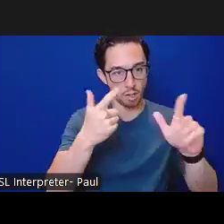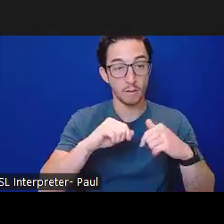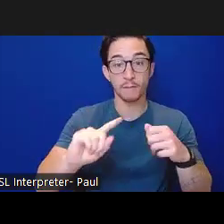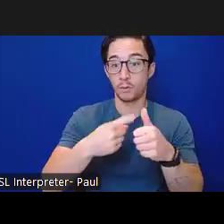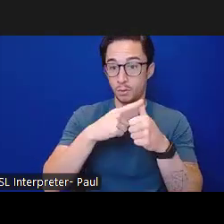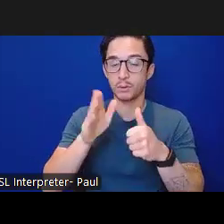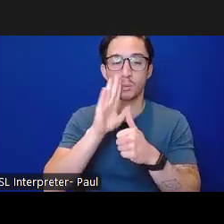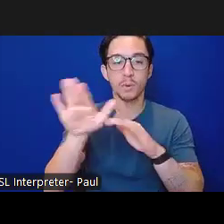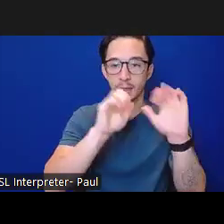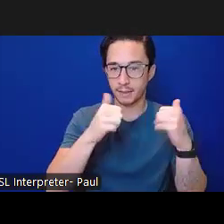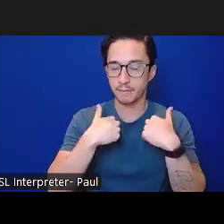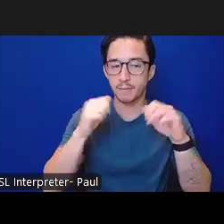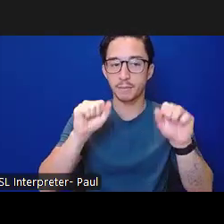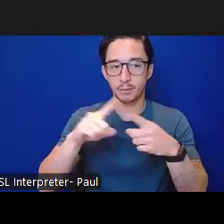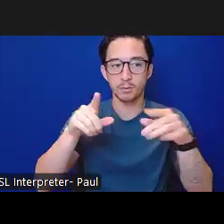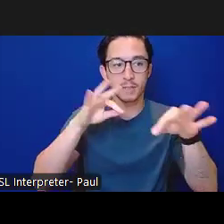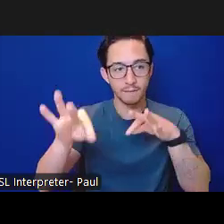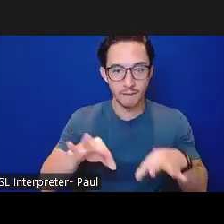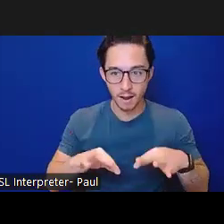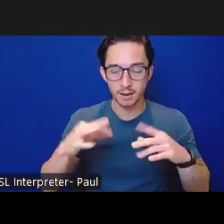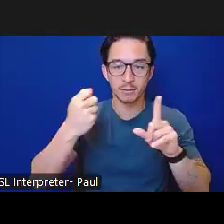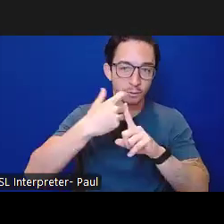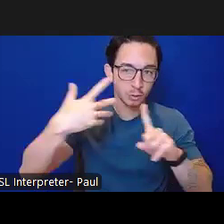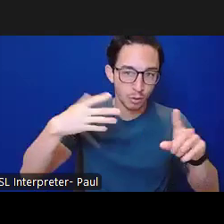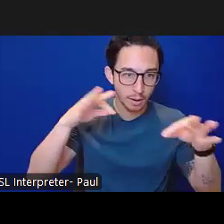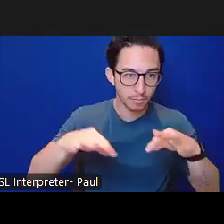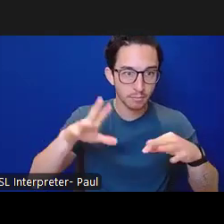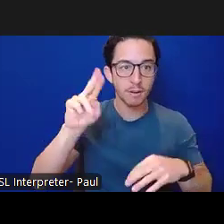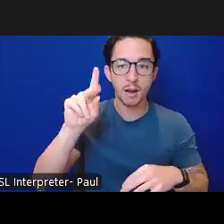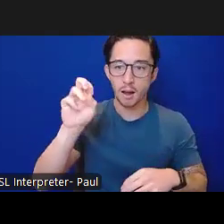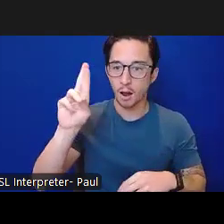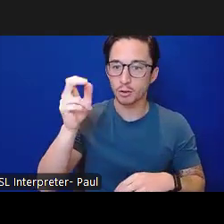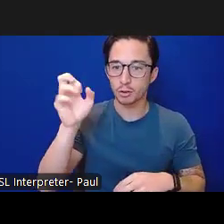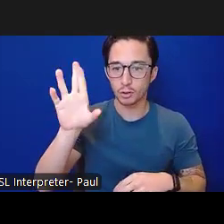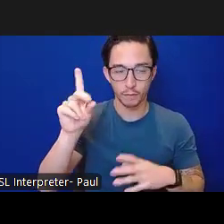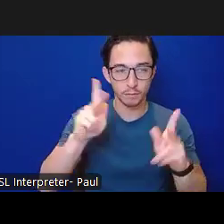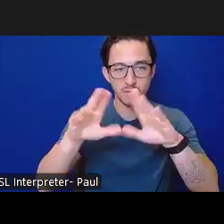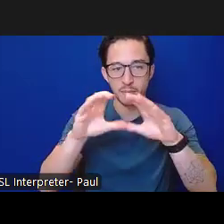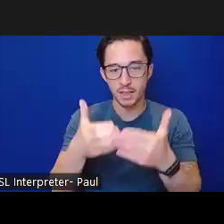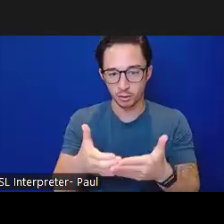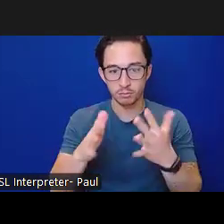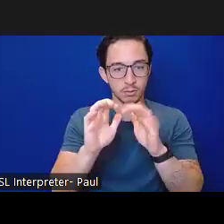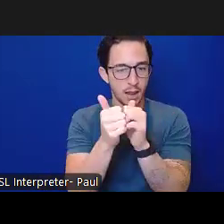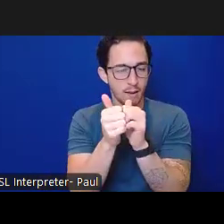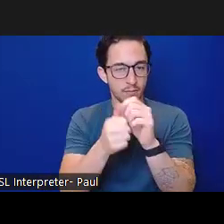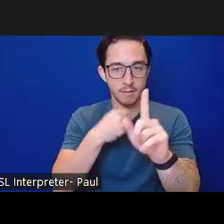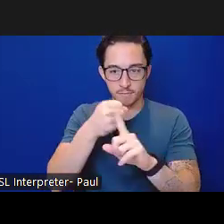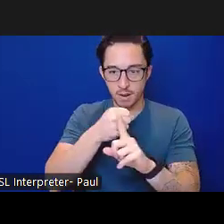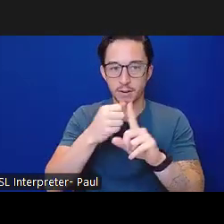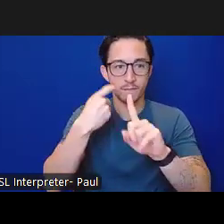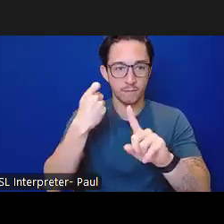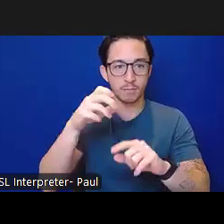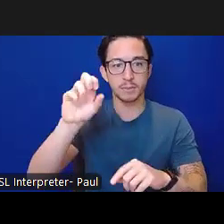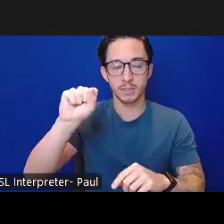the ability to define and describe underserved populations and how they're impacted by sexual